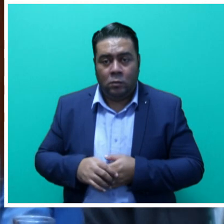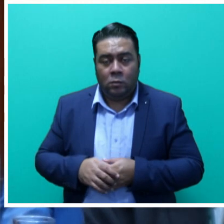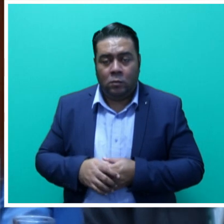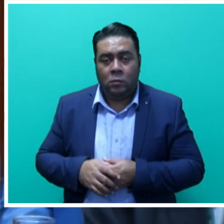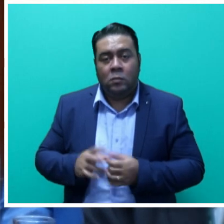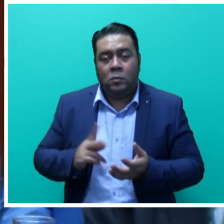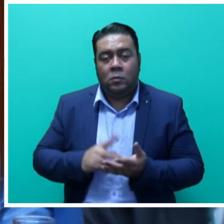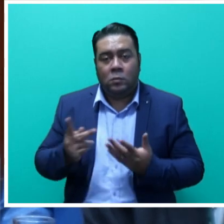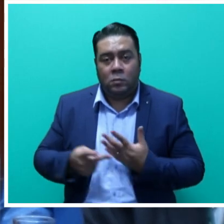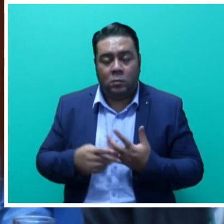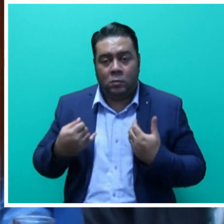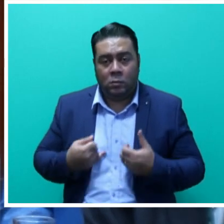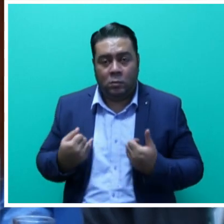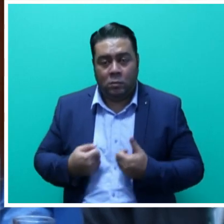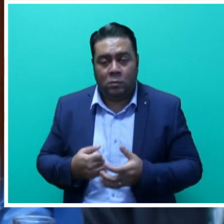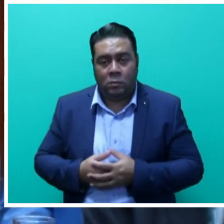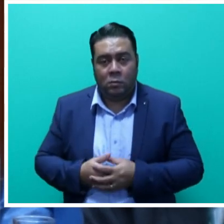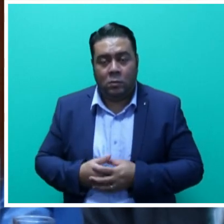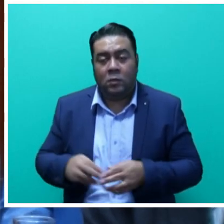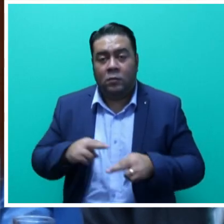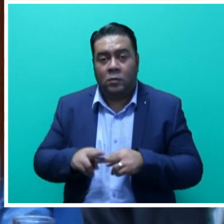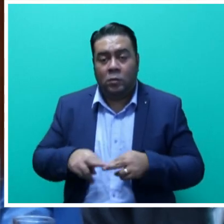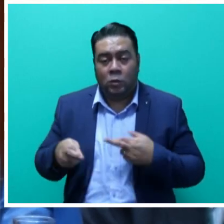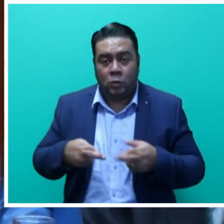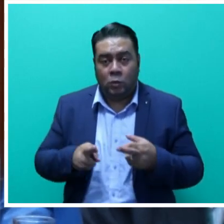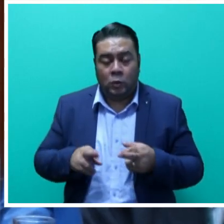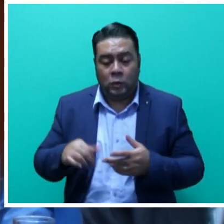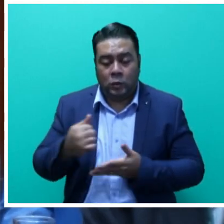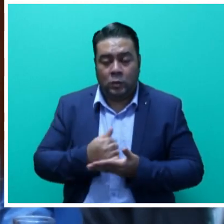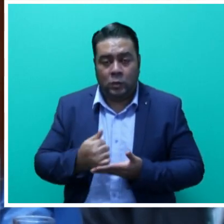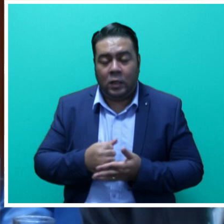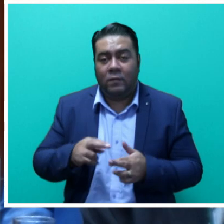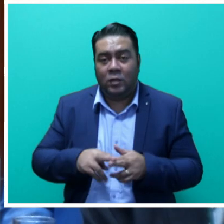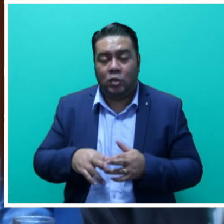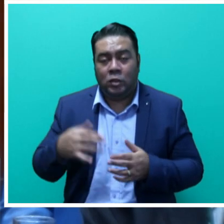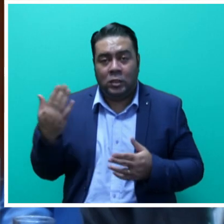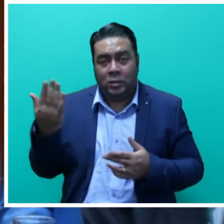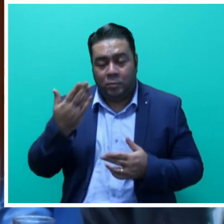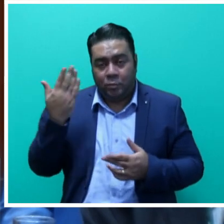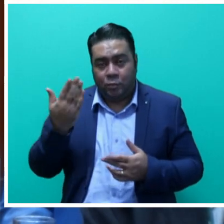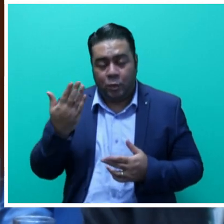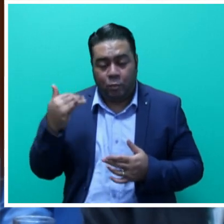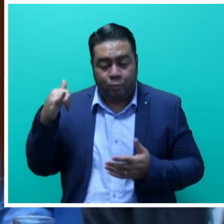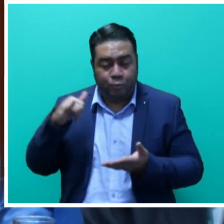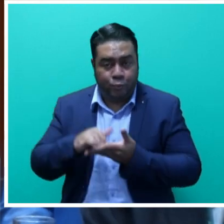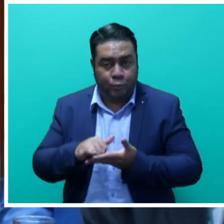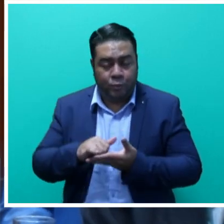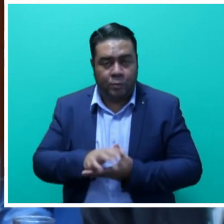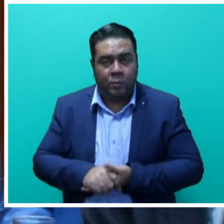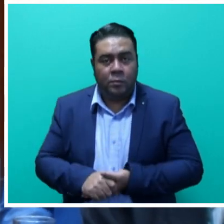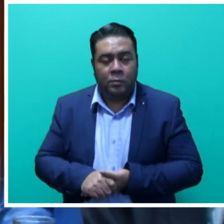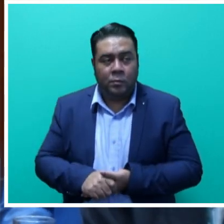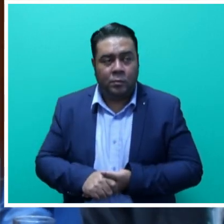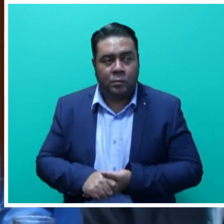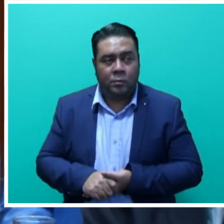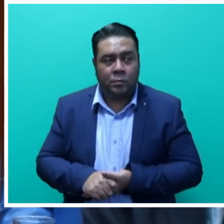their projects are the Fiji Roads Authority and Fiji Airports Limited, as they are significantly infrastructure-related